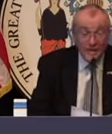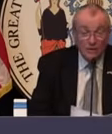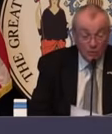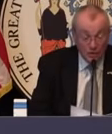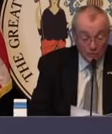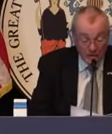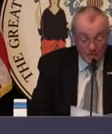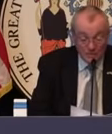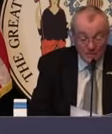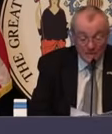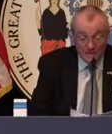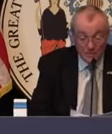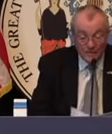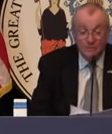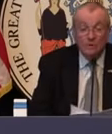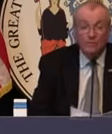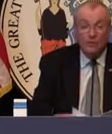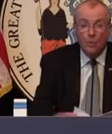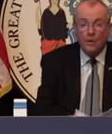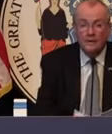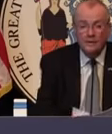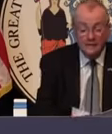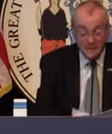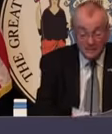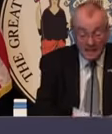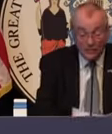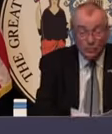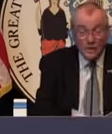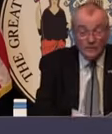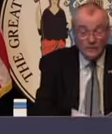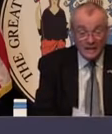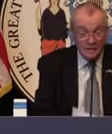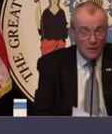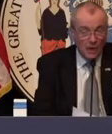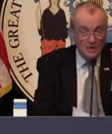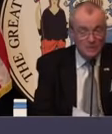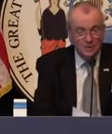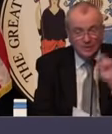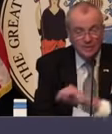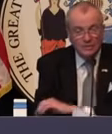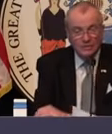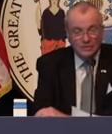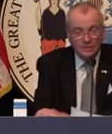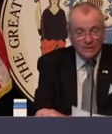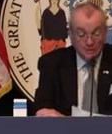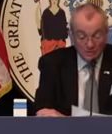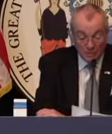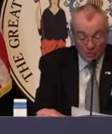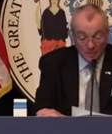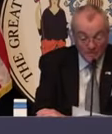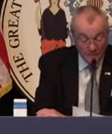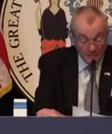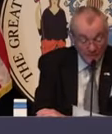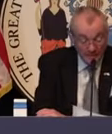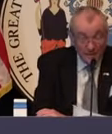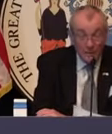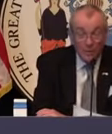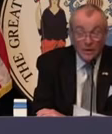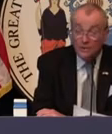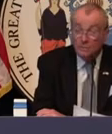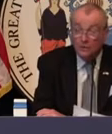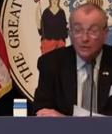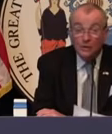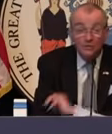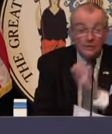to go down across regions, meaning that we can move forward as one state. New hospitalizations continues to be the one that